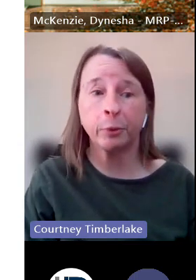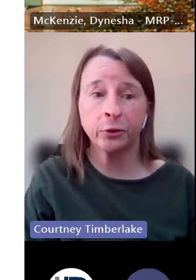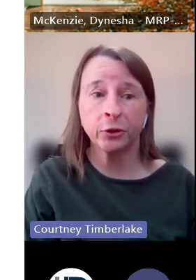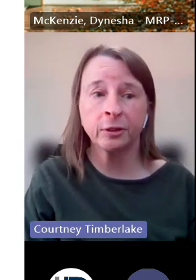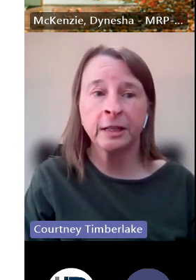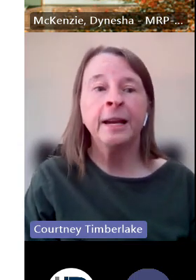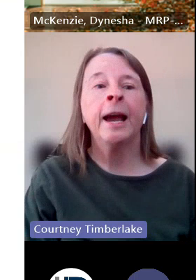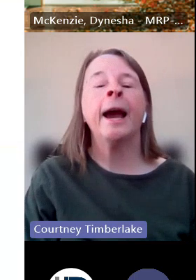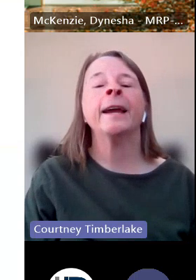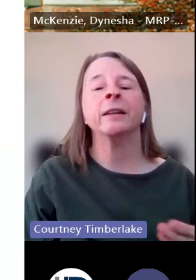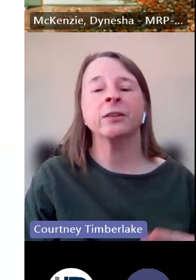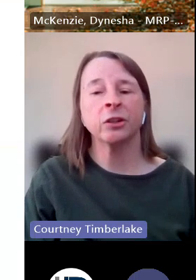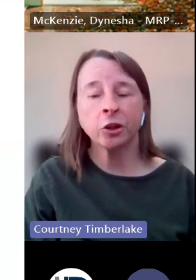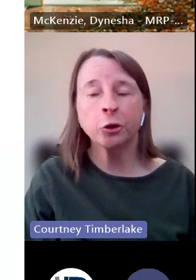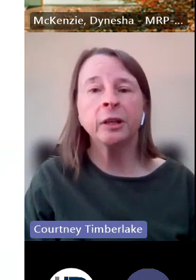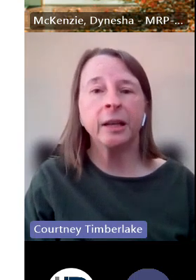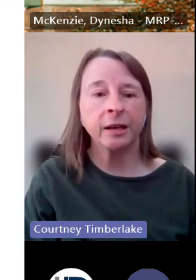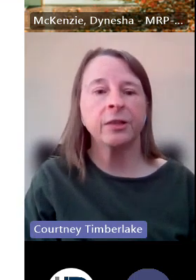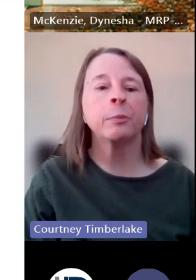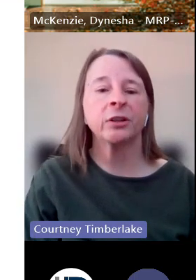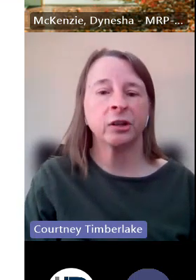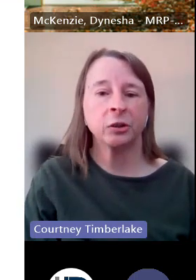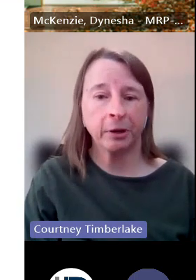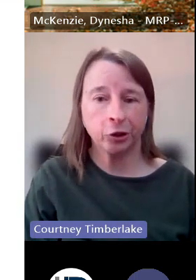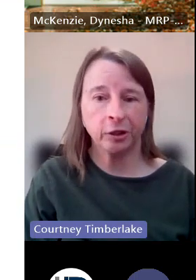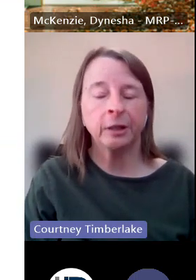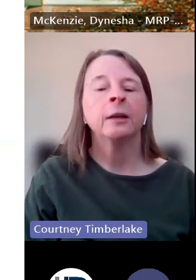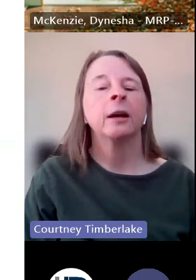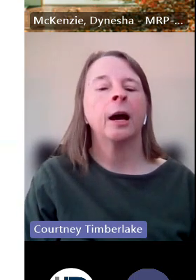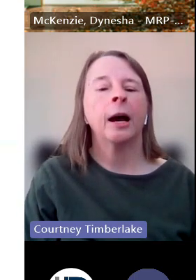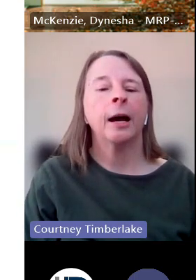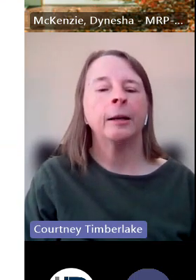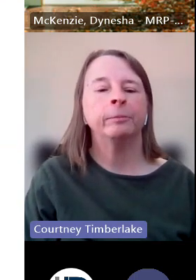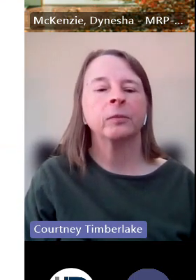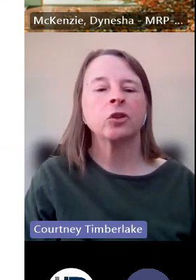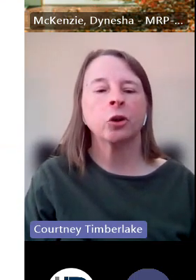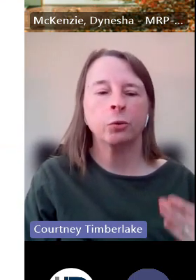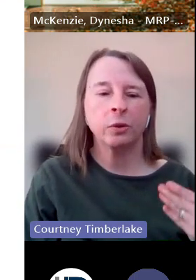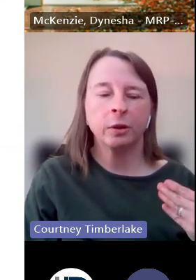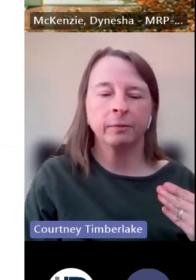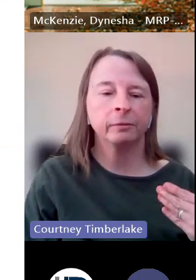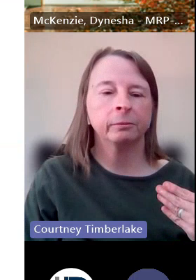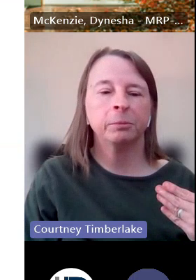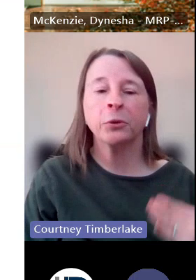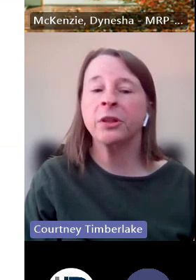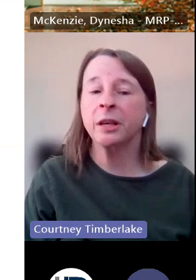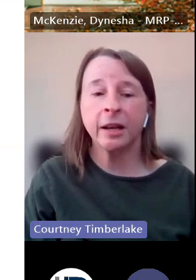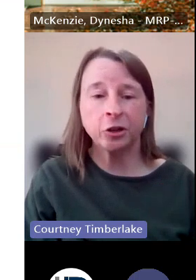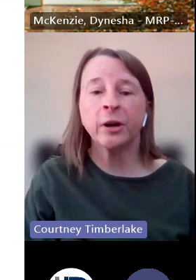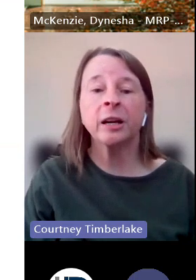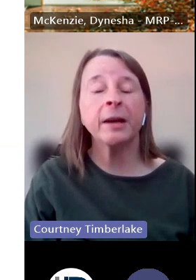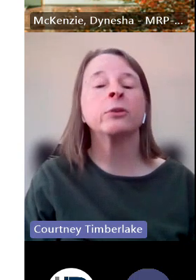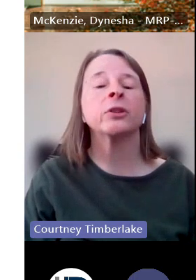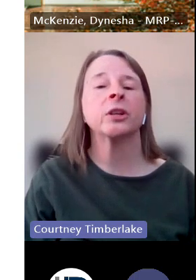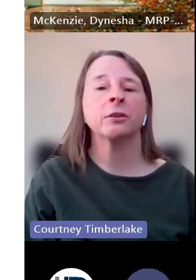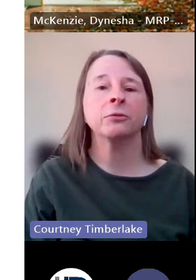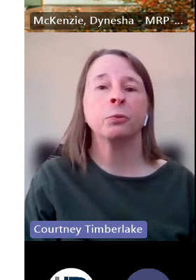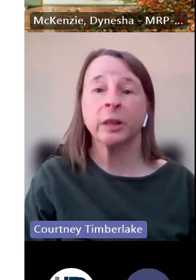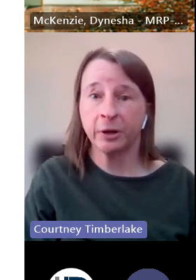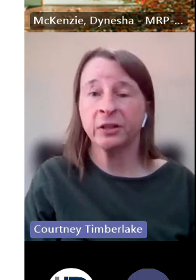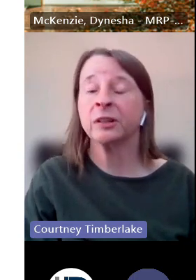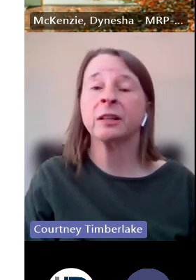decision on that proposal, and it is included in the president's budget. So both the nature and